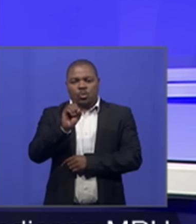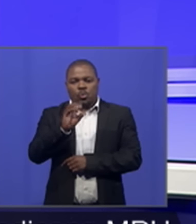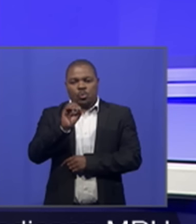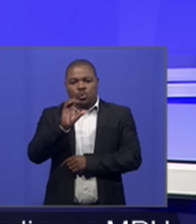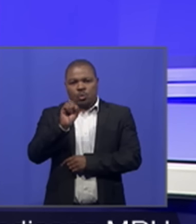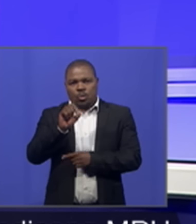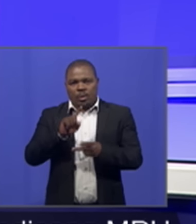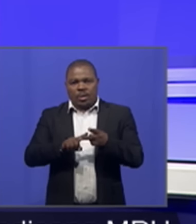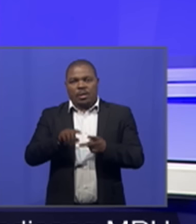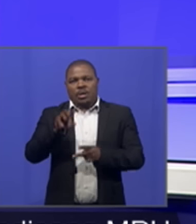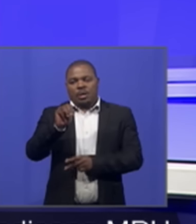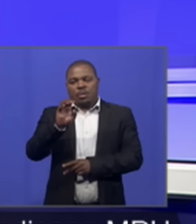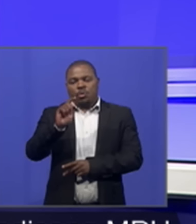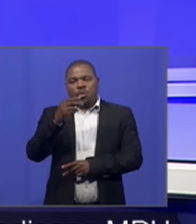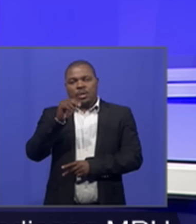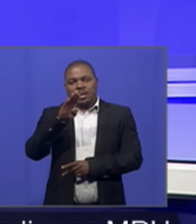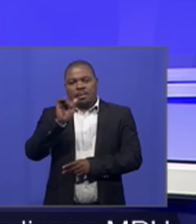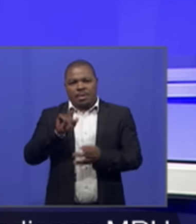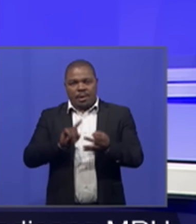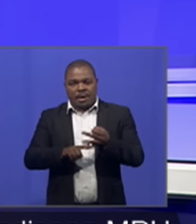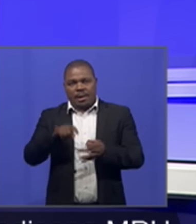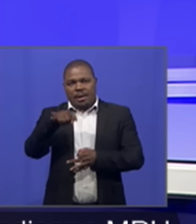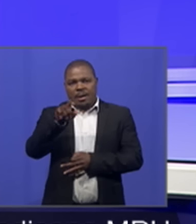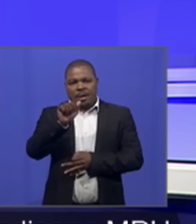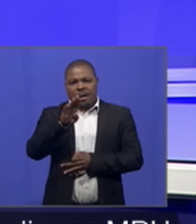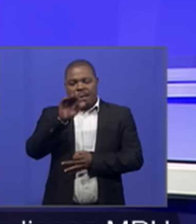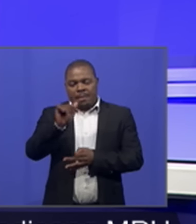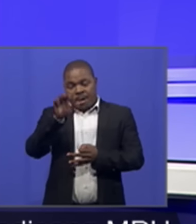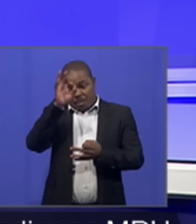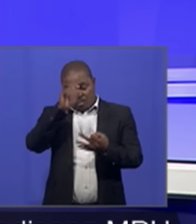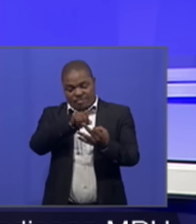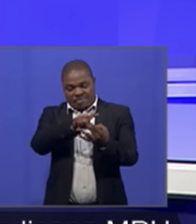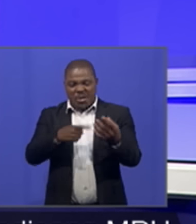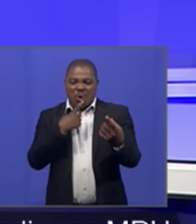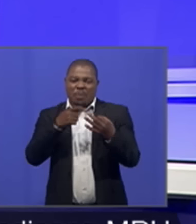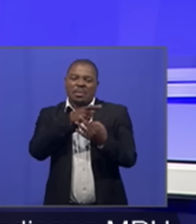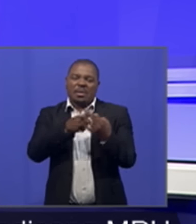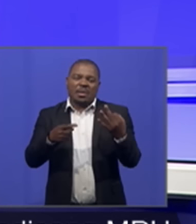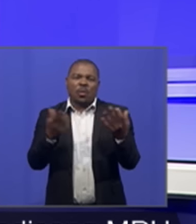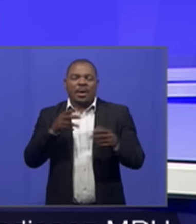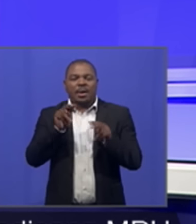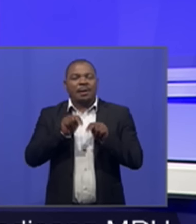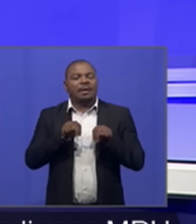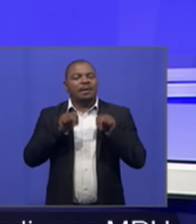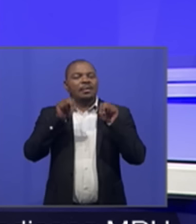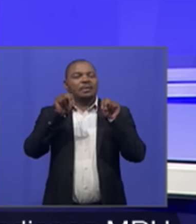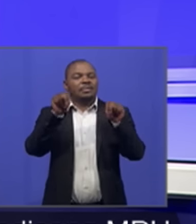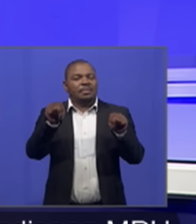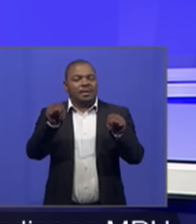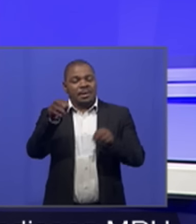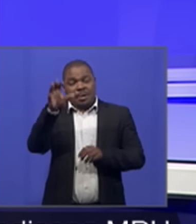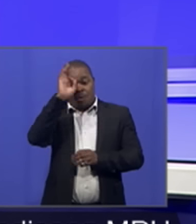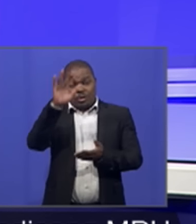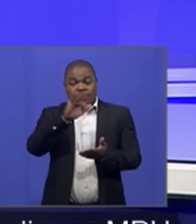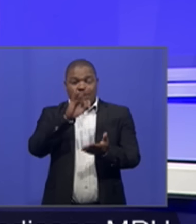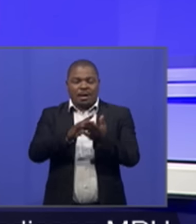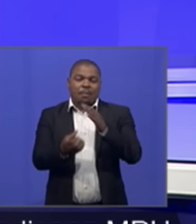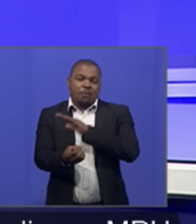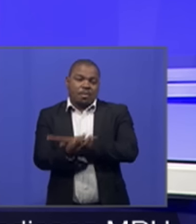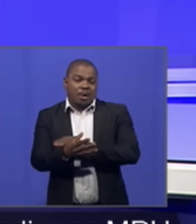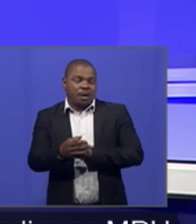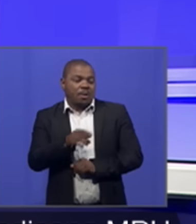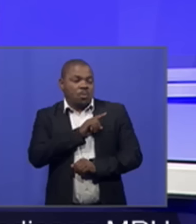Jacob Mothibe Tšhego le Majoro General Tora Qaba ka station sa maphodisa sa Nelspruit ka Mbombela provinceng ya Mpumalanga. Seo morago ga kopano